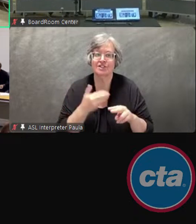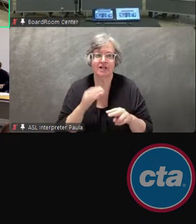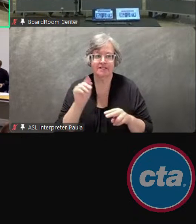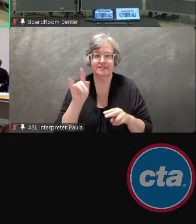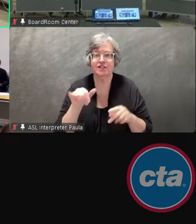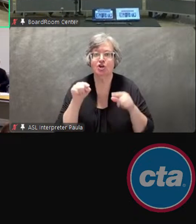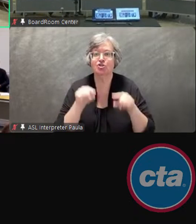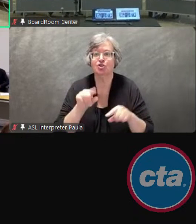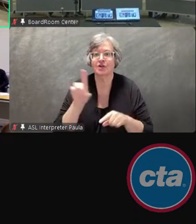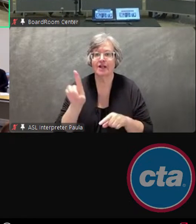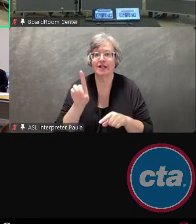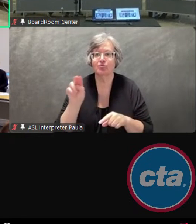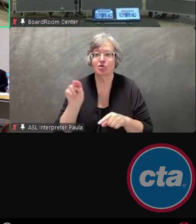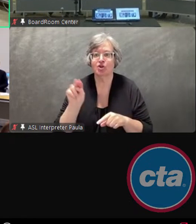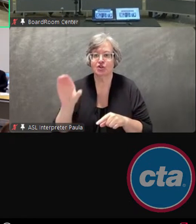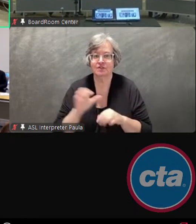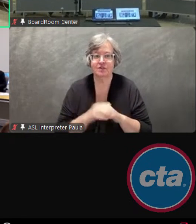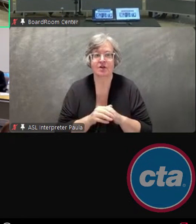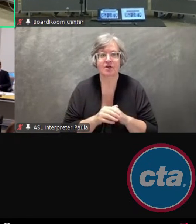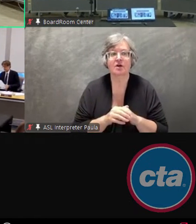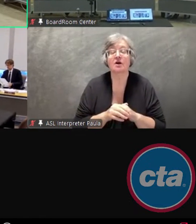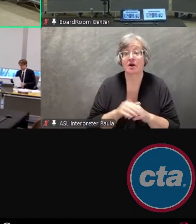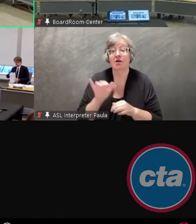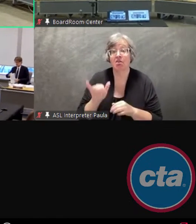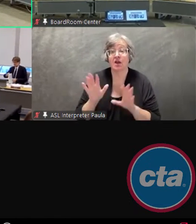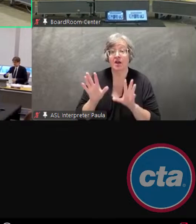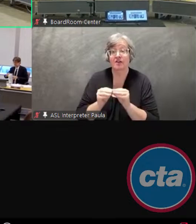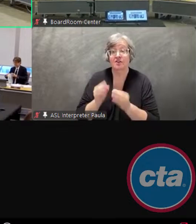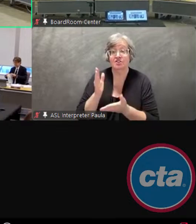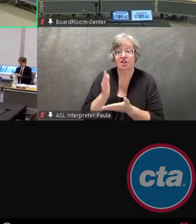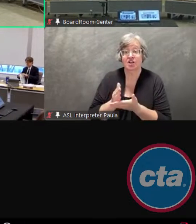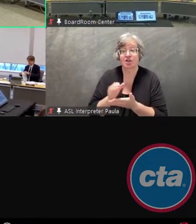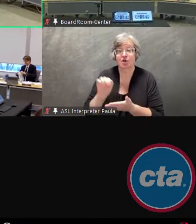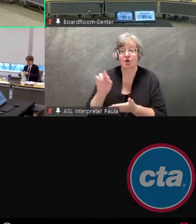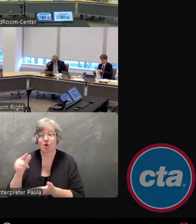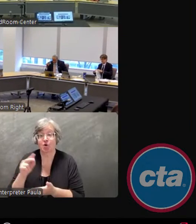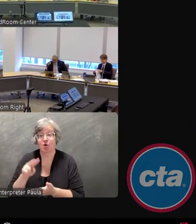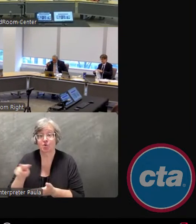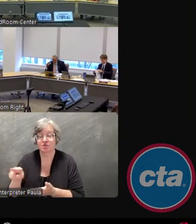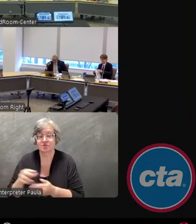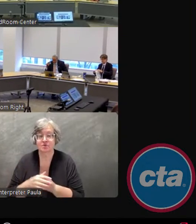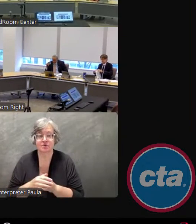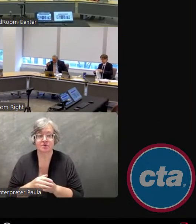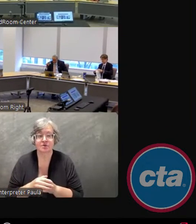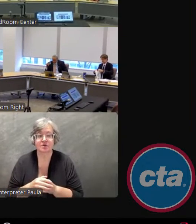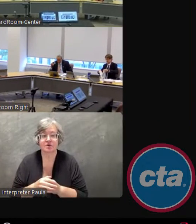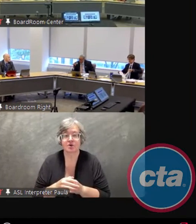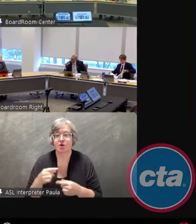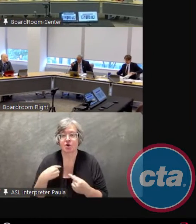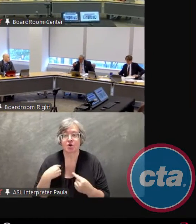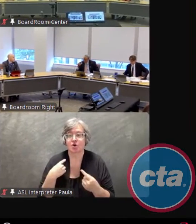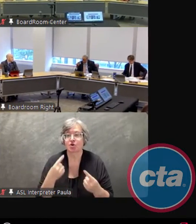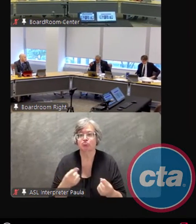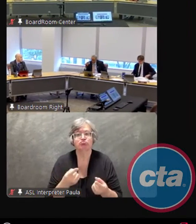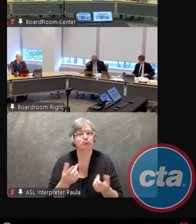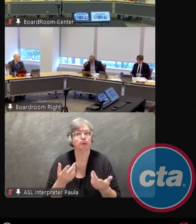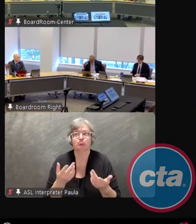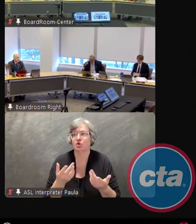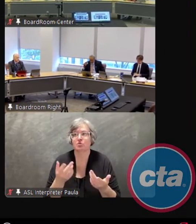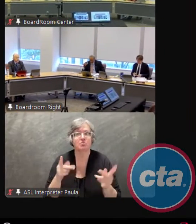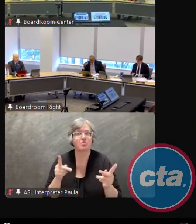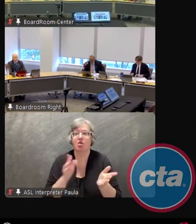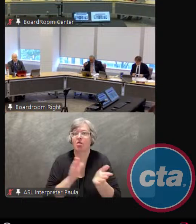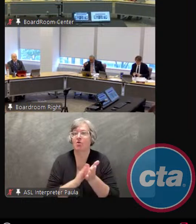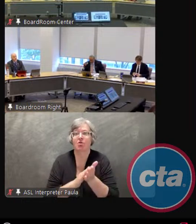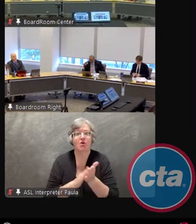Democratic National Convention ended on August 22nd, and by nearly any objective standard, it has been lauded as a tremendous